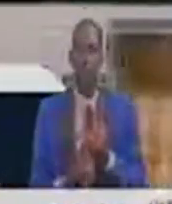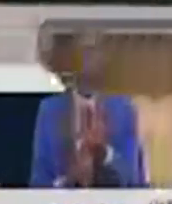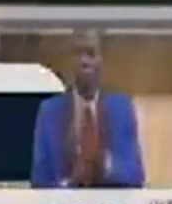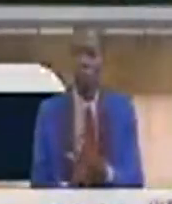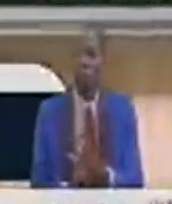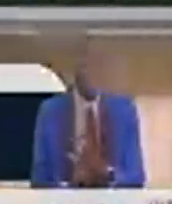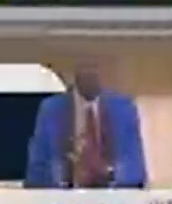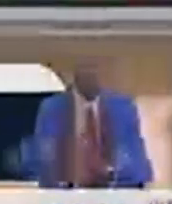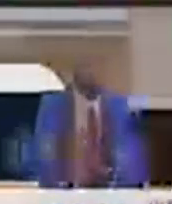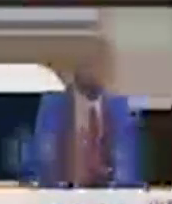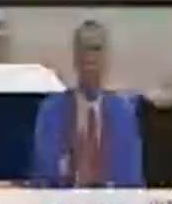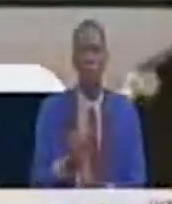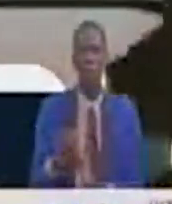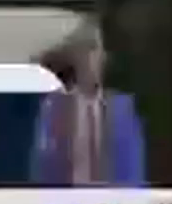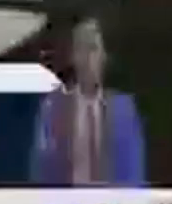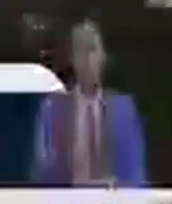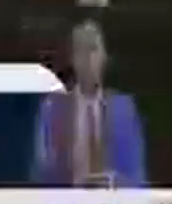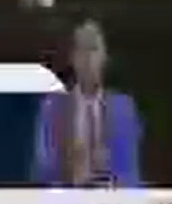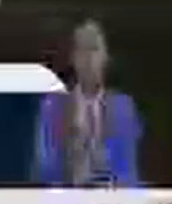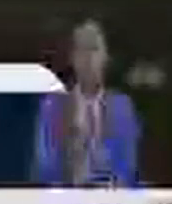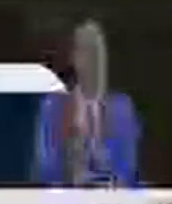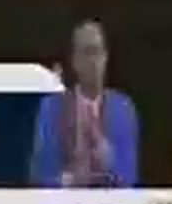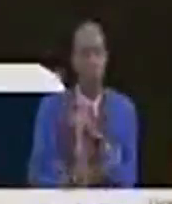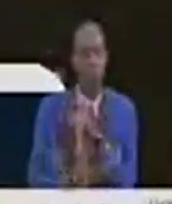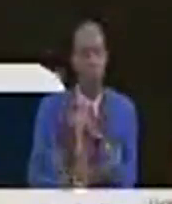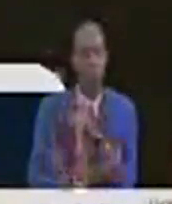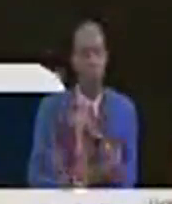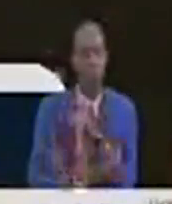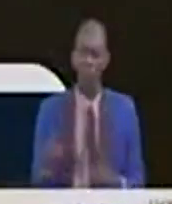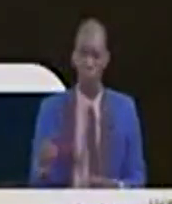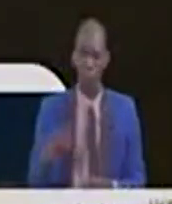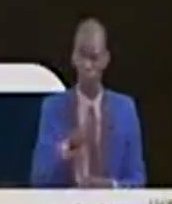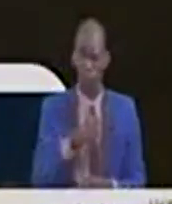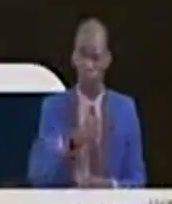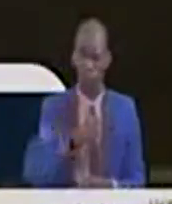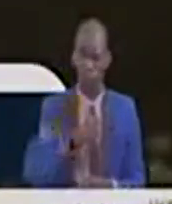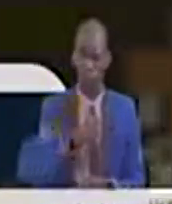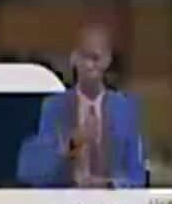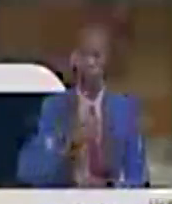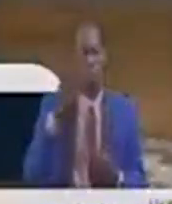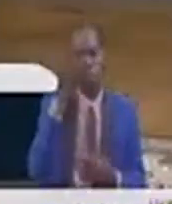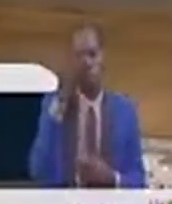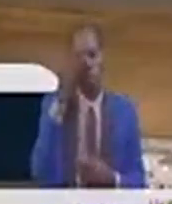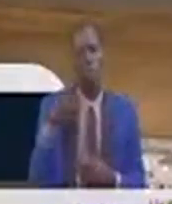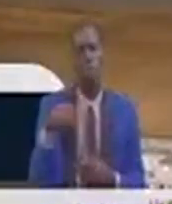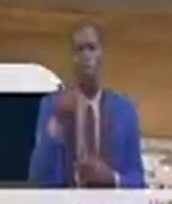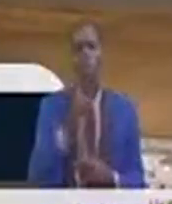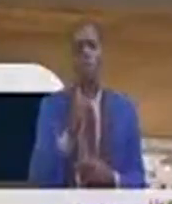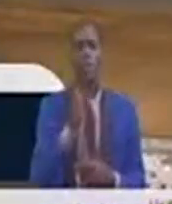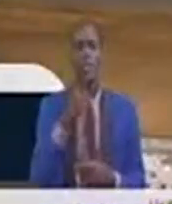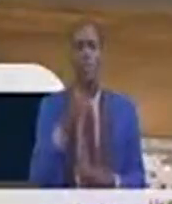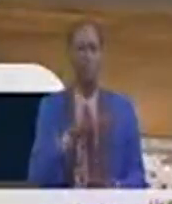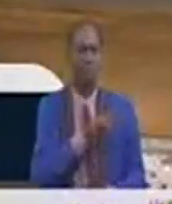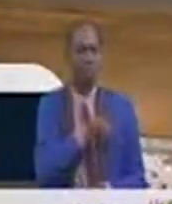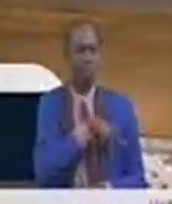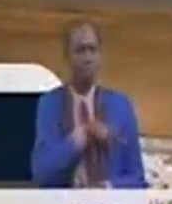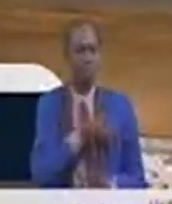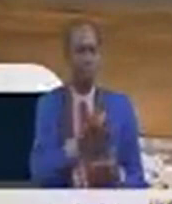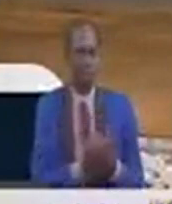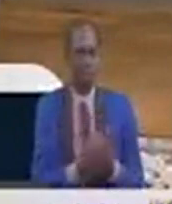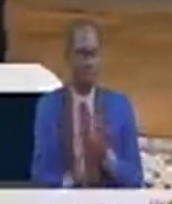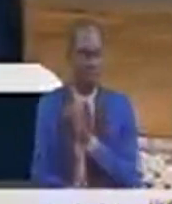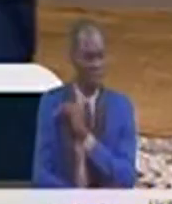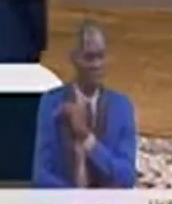We need to know who is the personality that actually tempts people to sinning. In